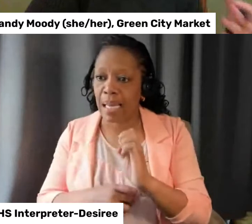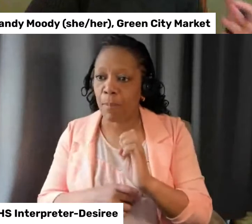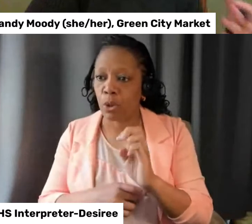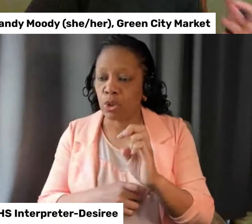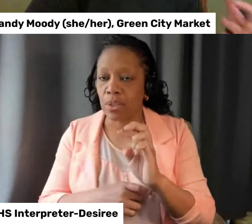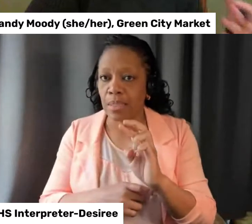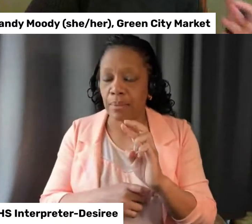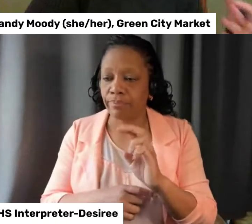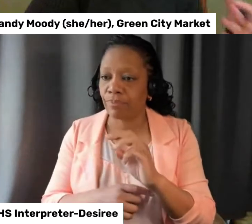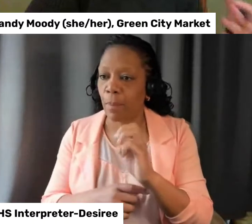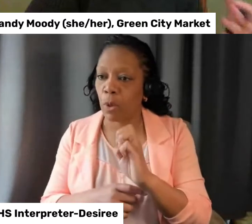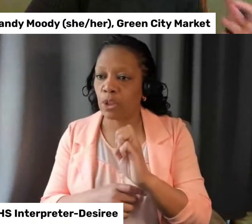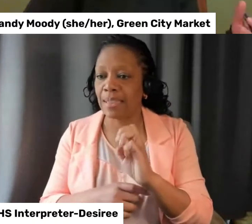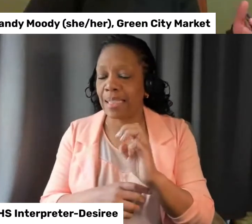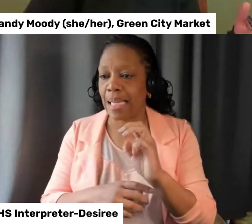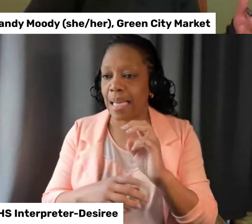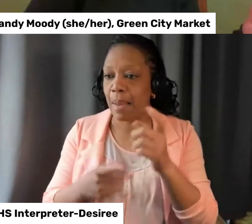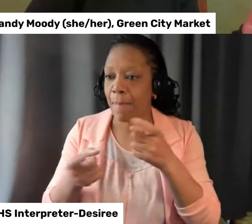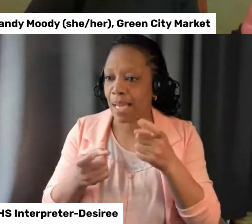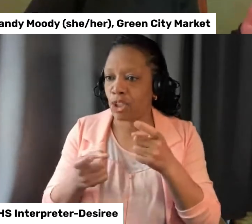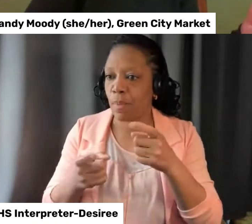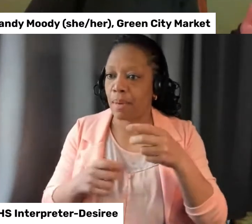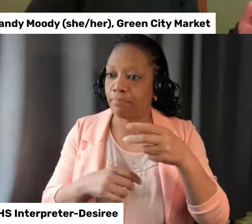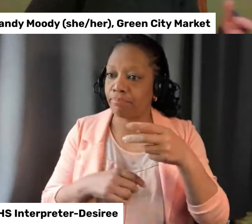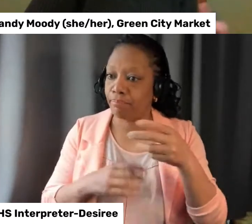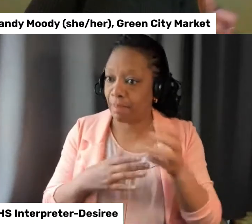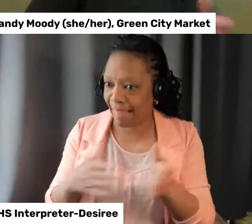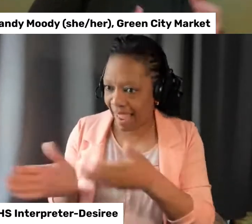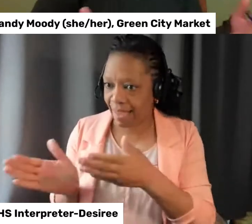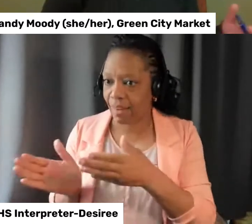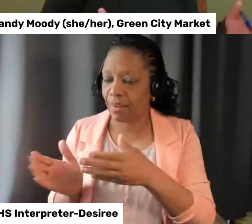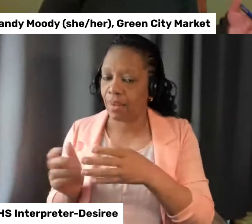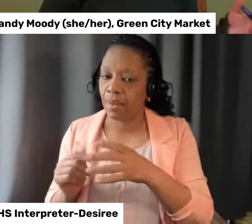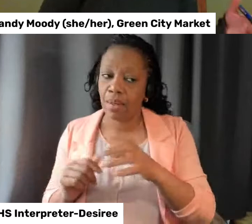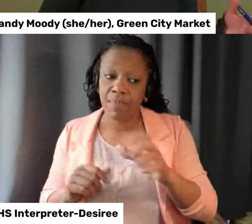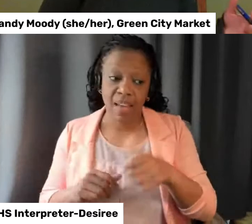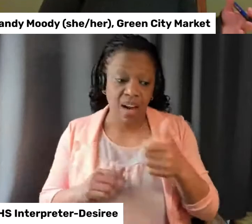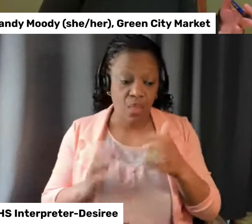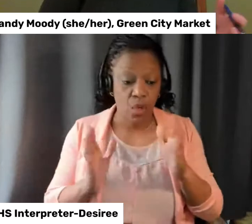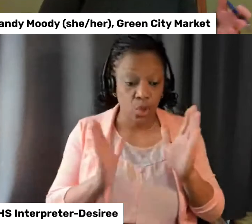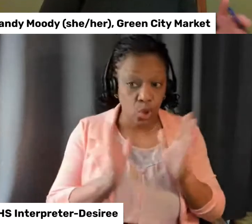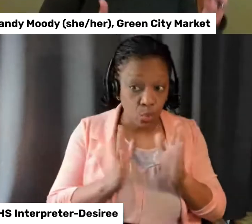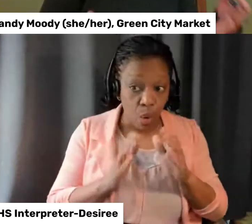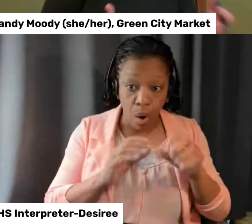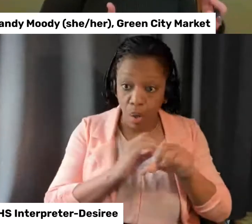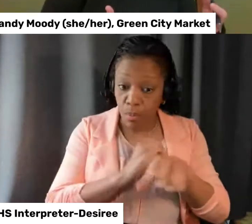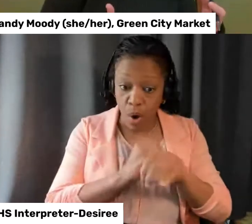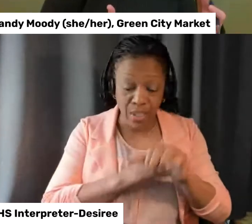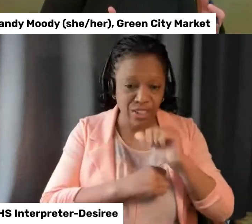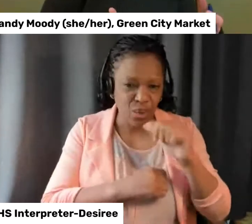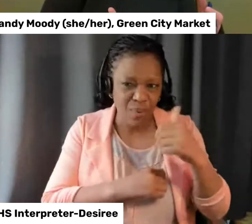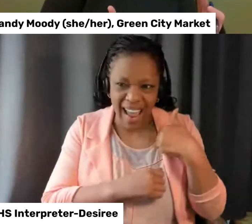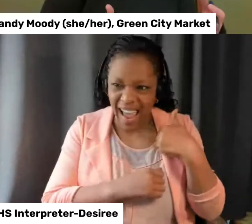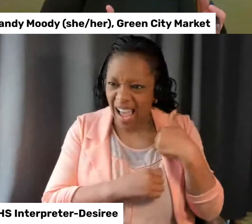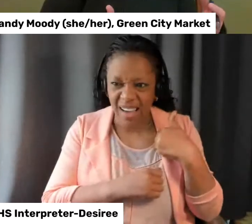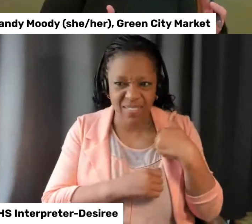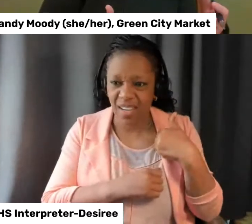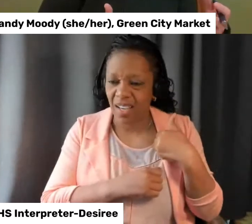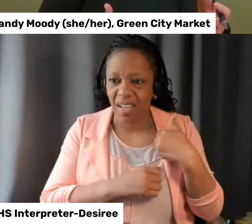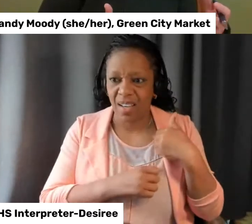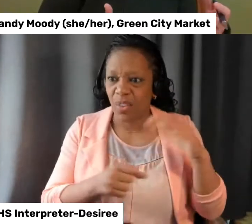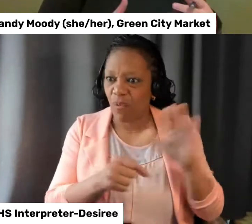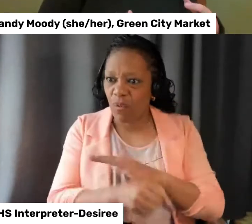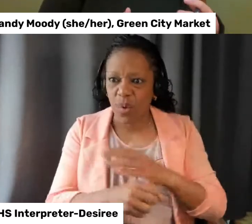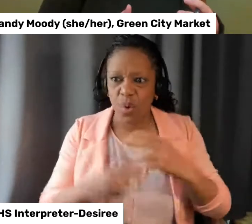planning, and different things like that, that some of the other smaller markets just they simply don't have the human resources to do. And